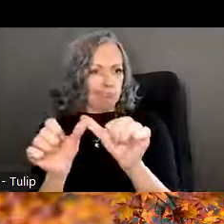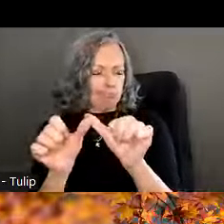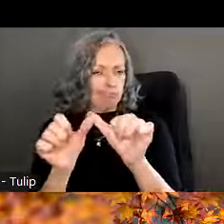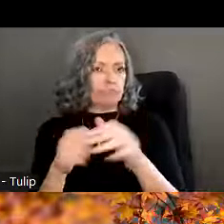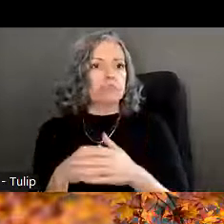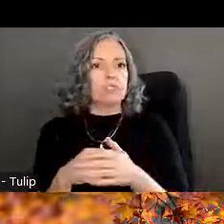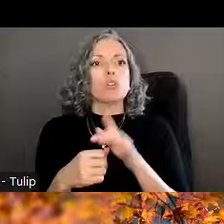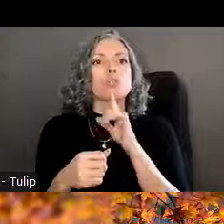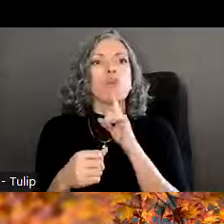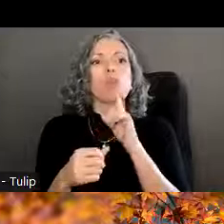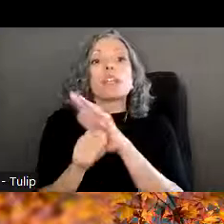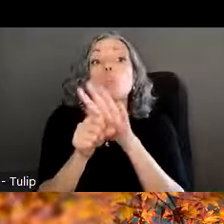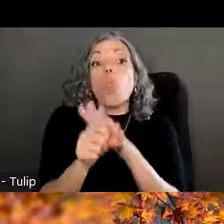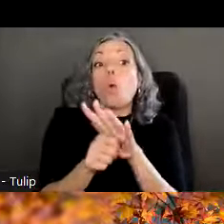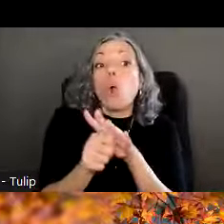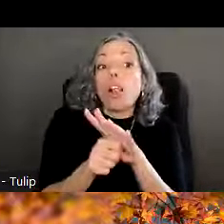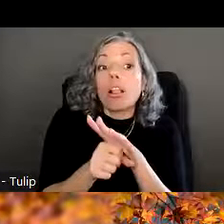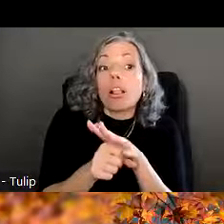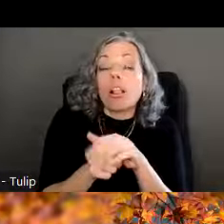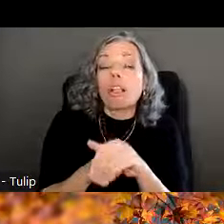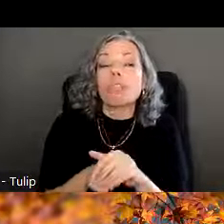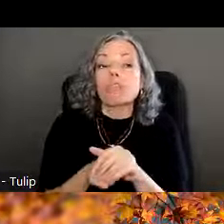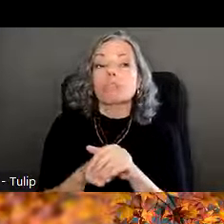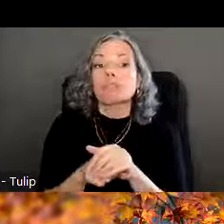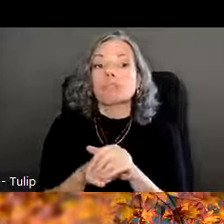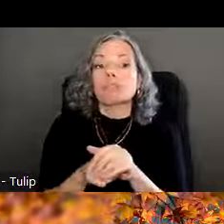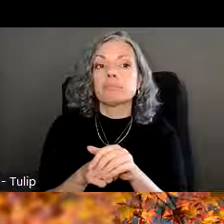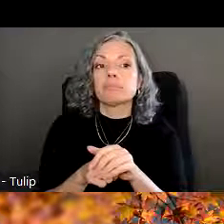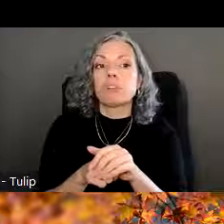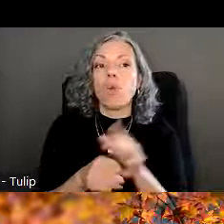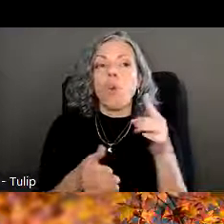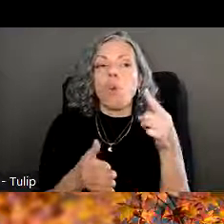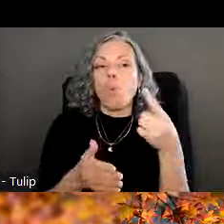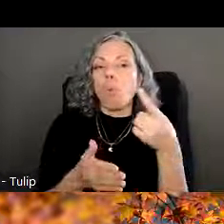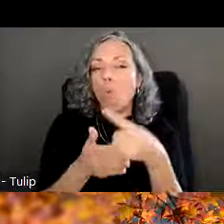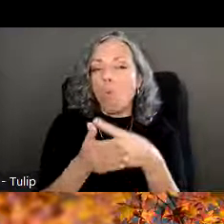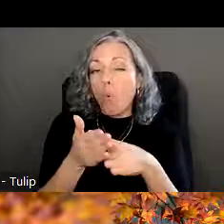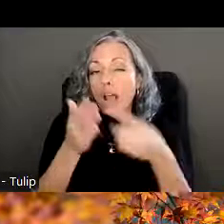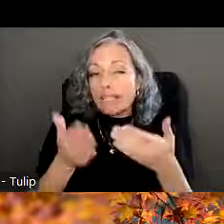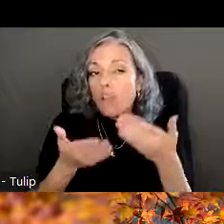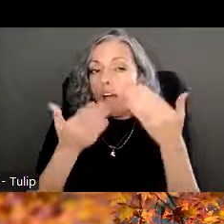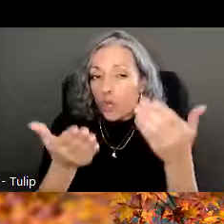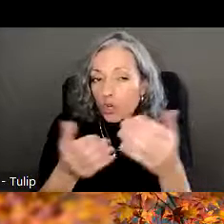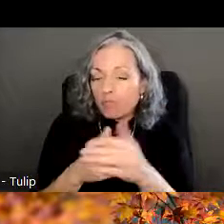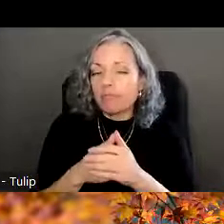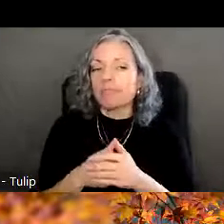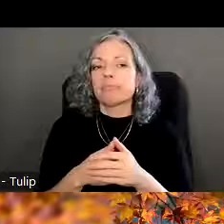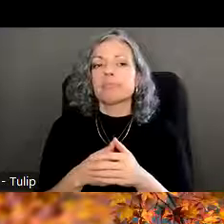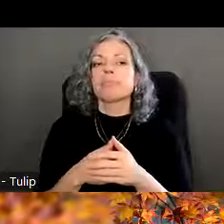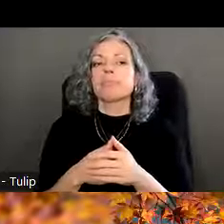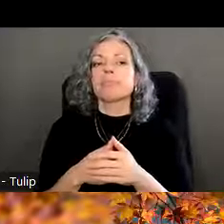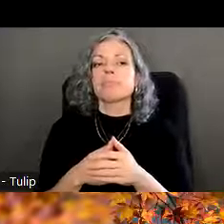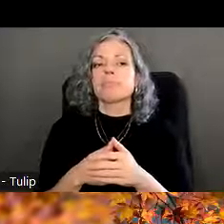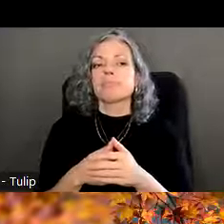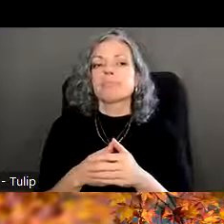So it is very localized, if you will, in terms of what is even being offered there.